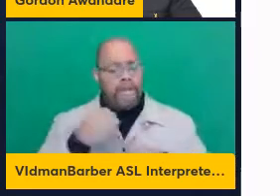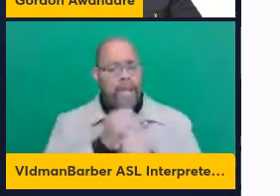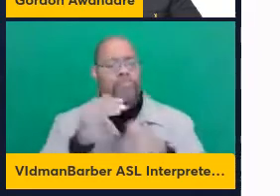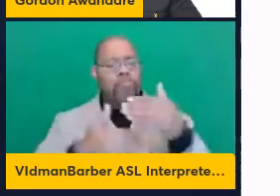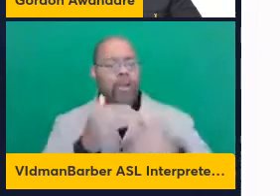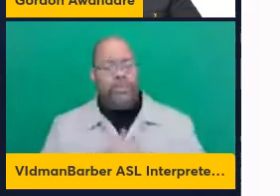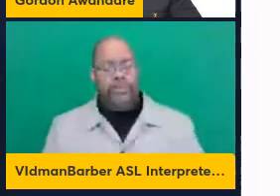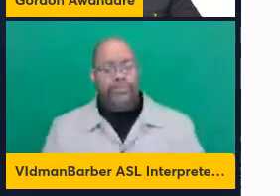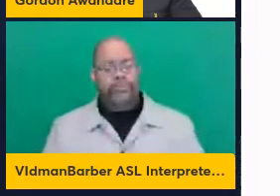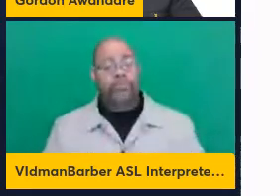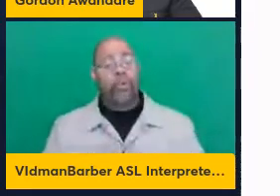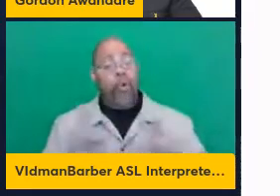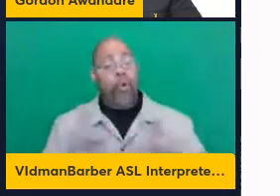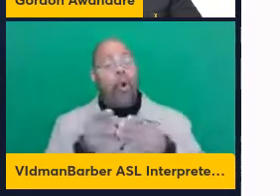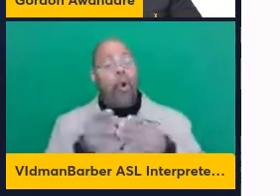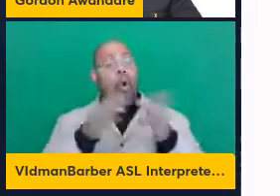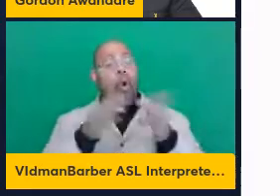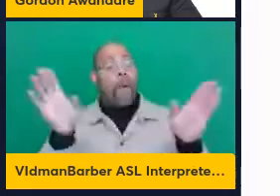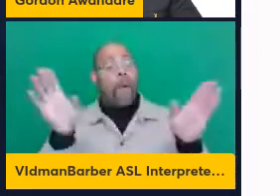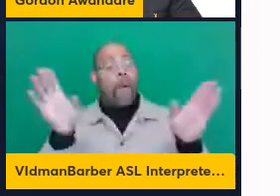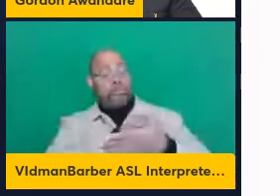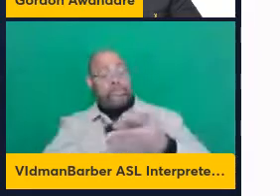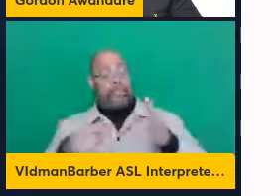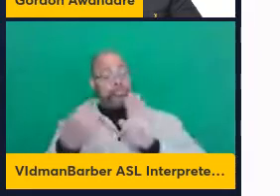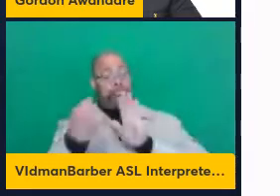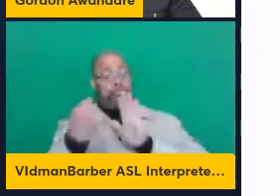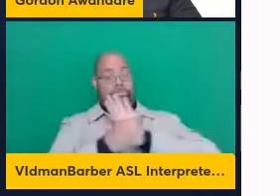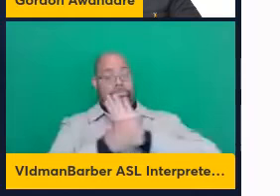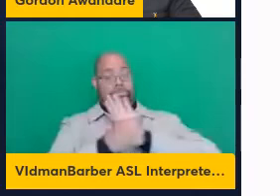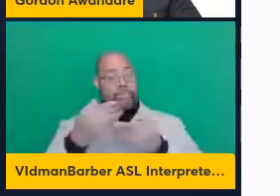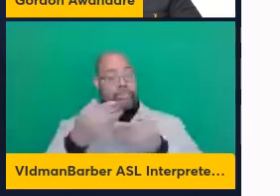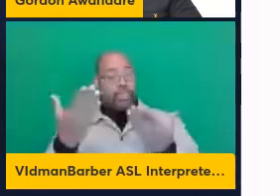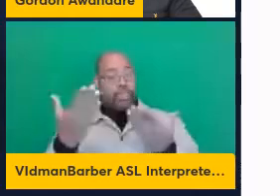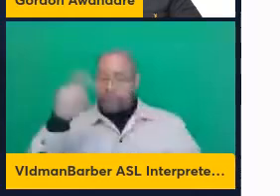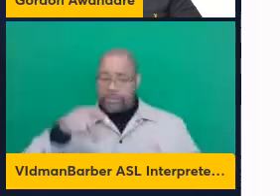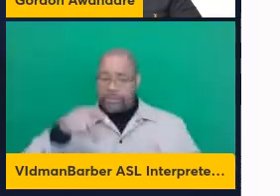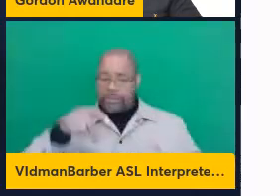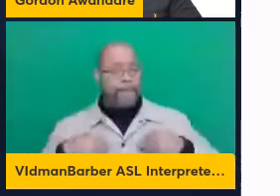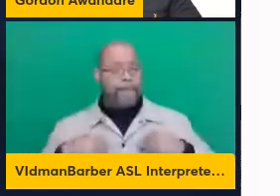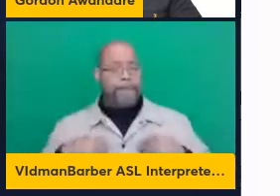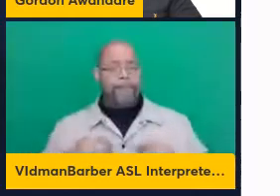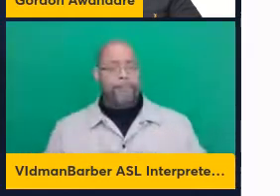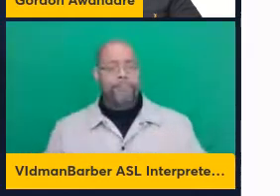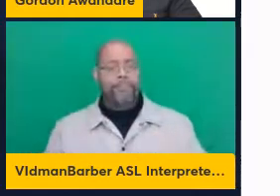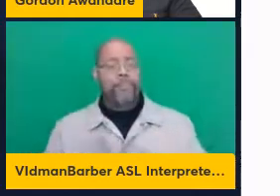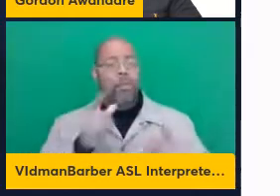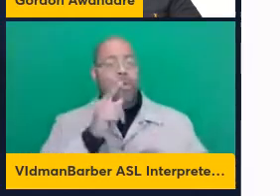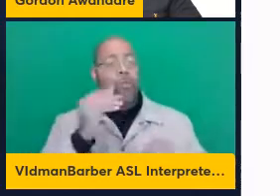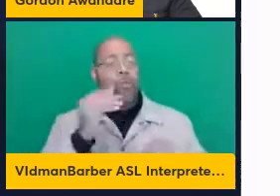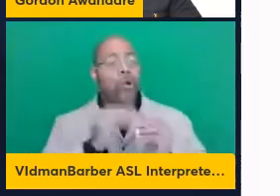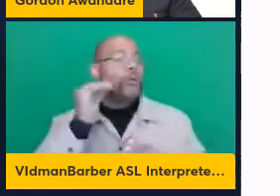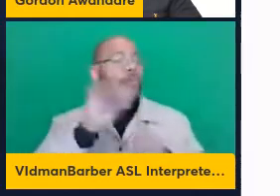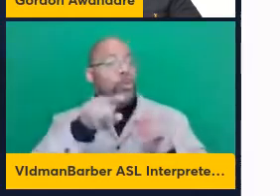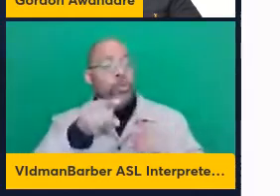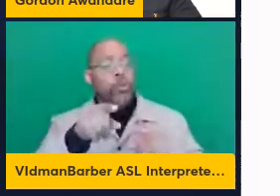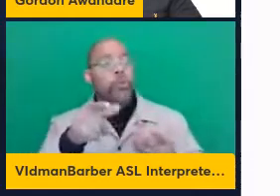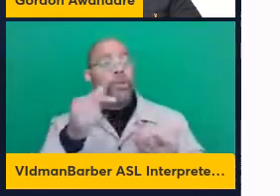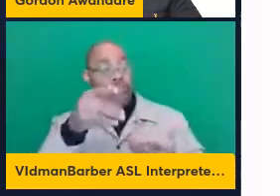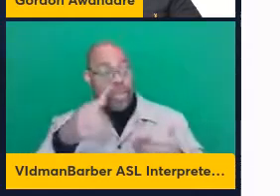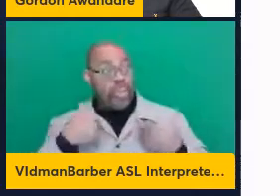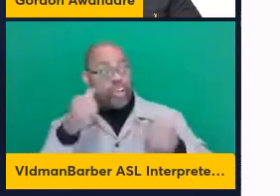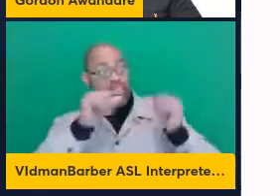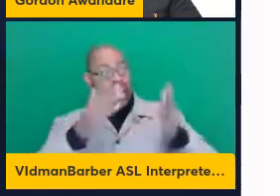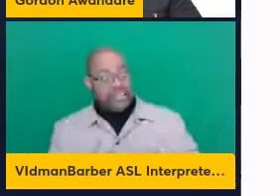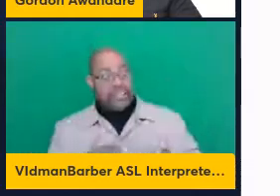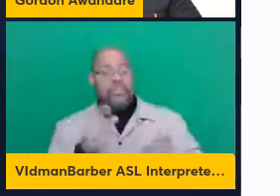progress. You have to be open to criticism and suggestions. There are people who are more knowledgeable, who are more experienced than you. And if you're a young scientist,